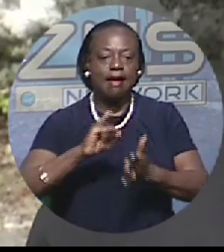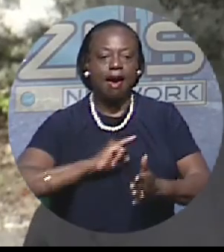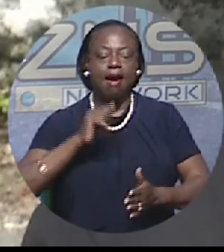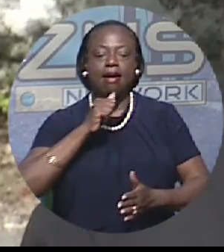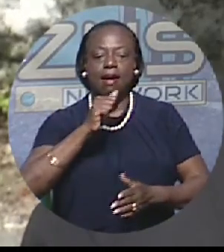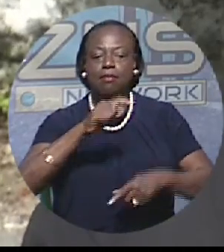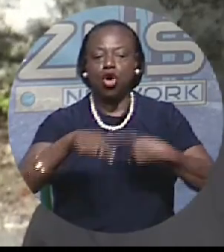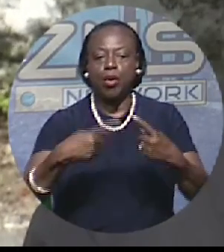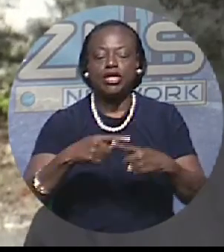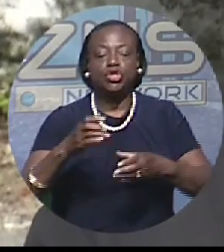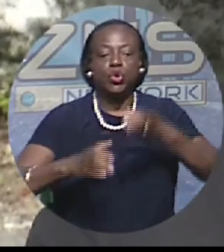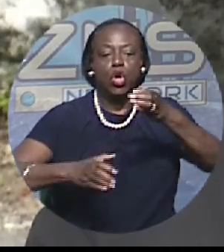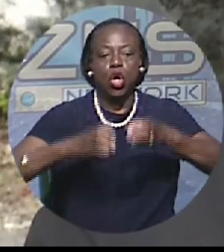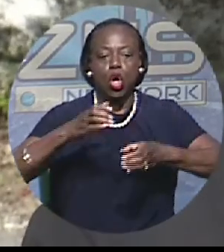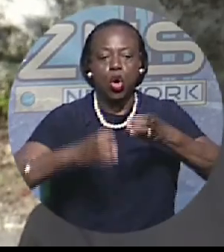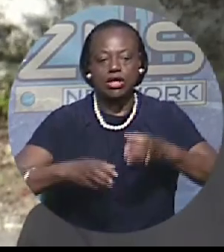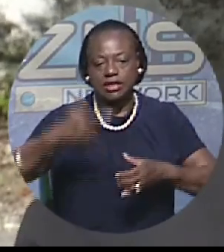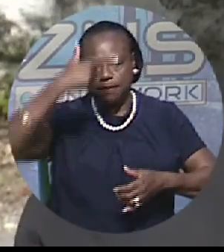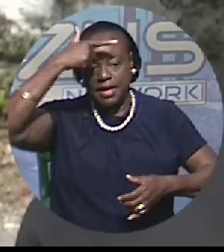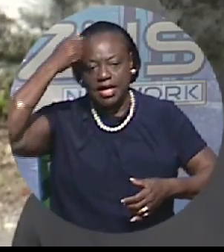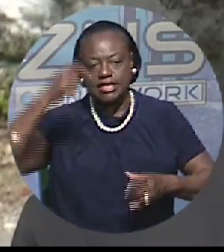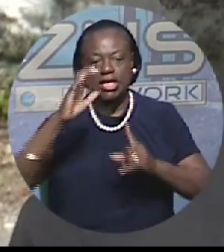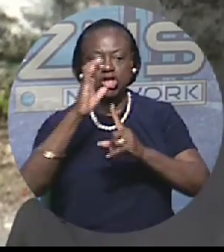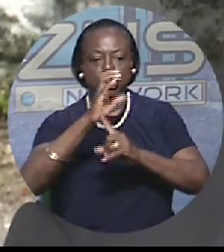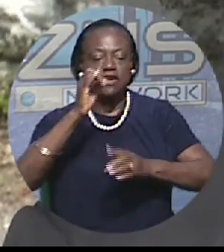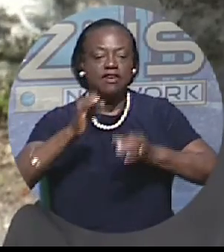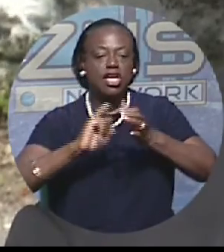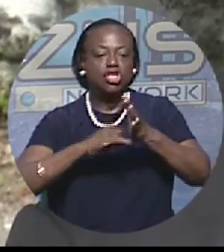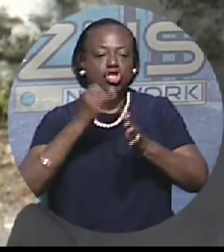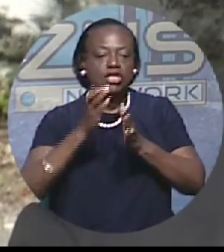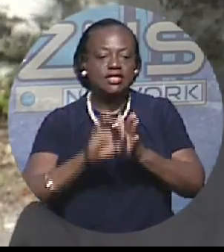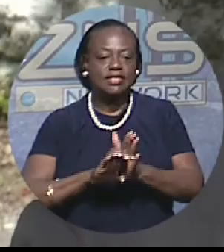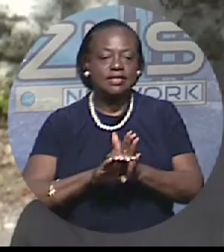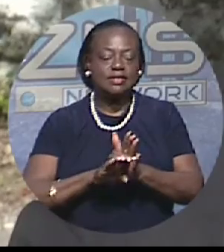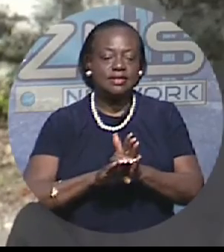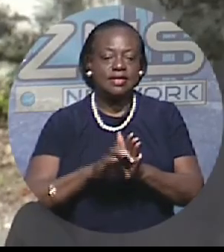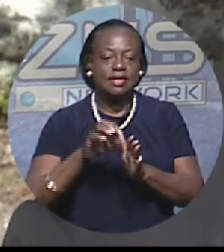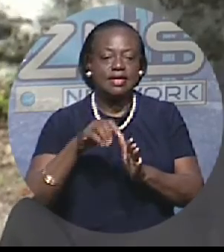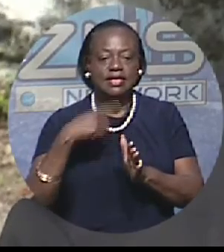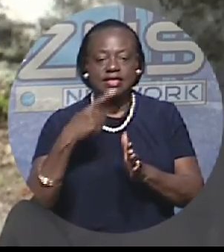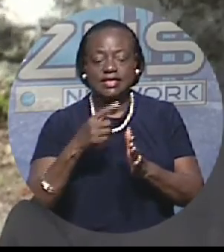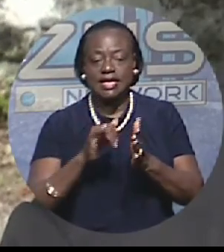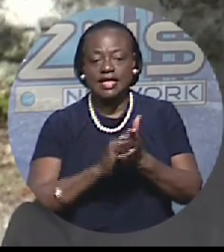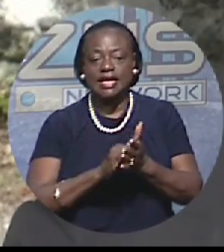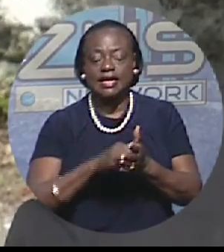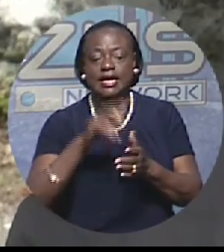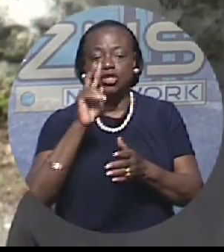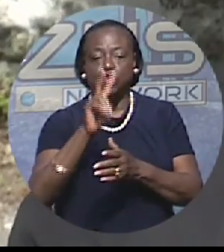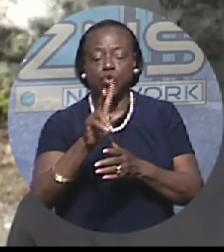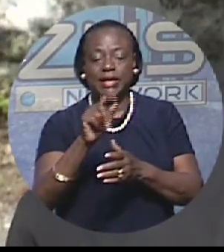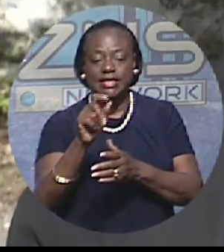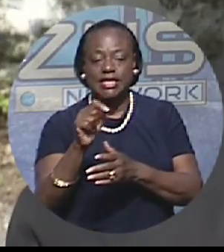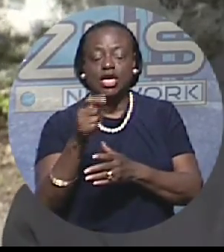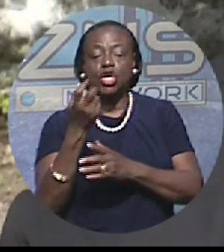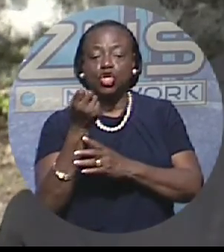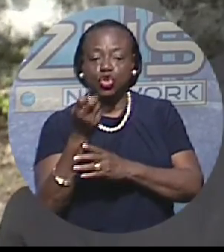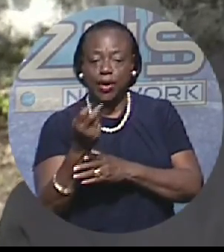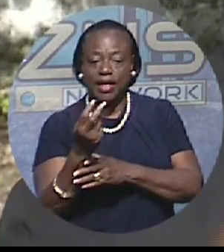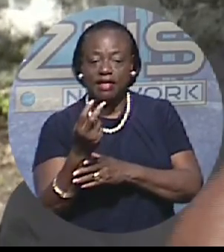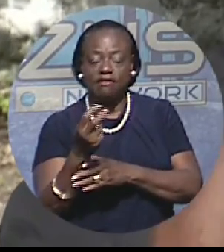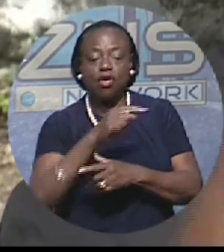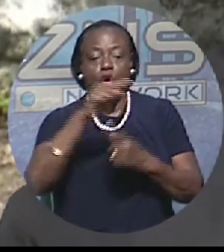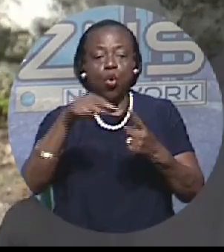of the Bahamas, Sir Michael Bennett, he ruled on this very same point back in 2012, where the